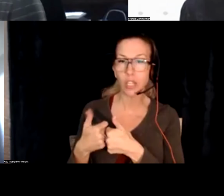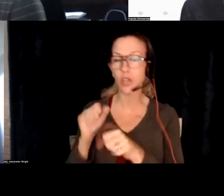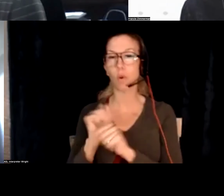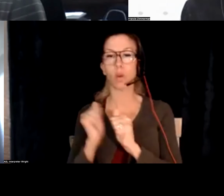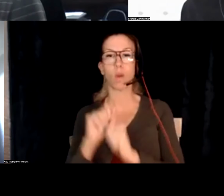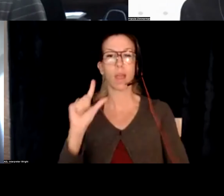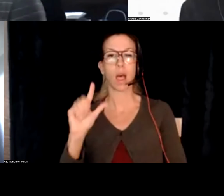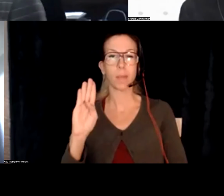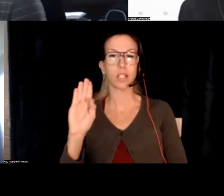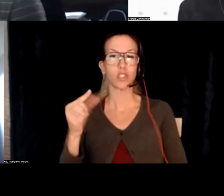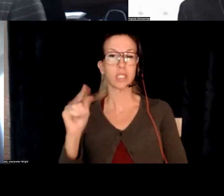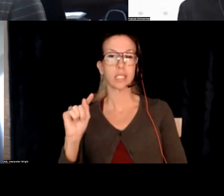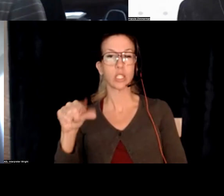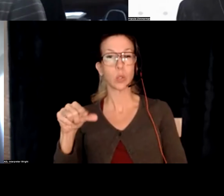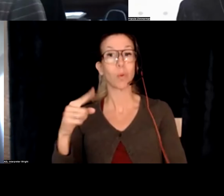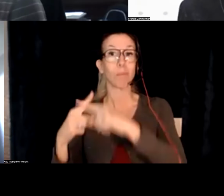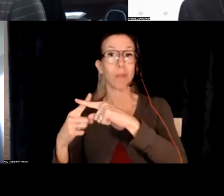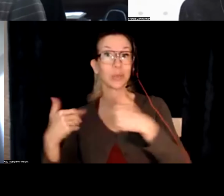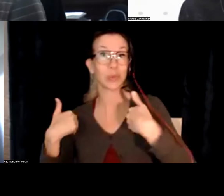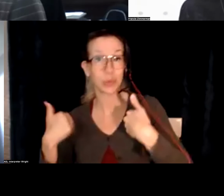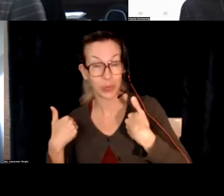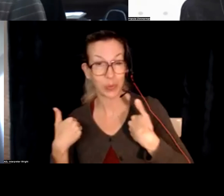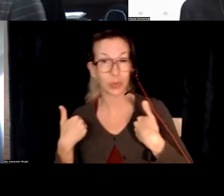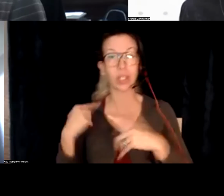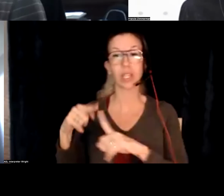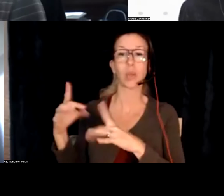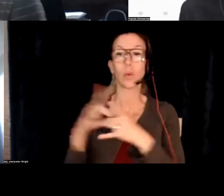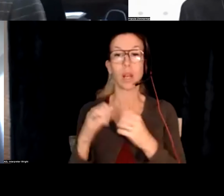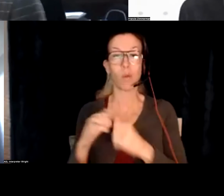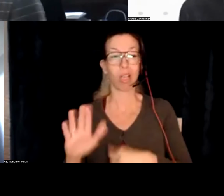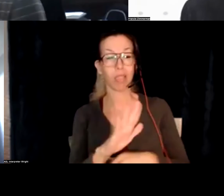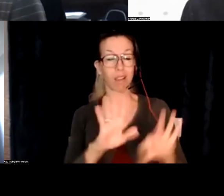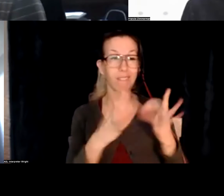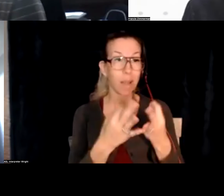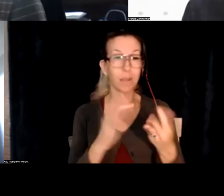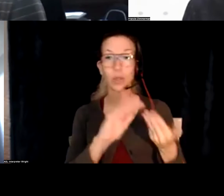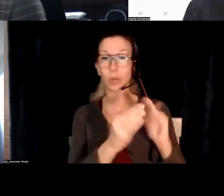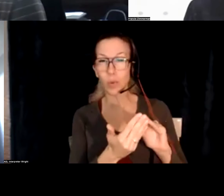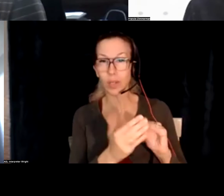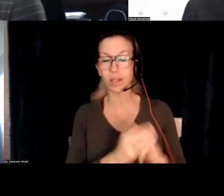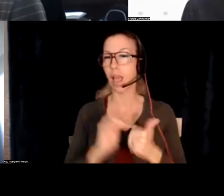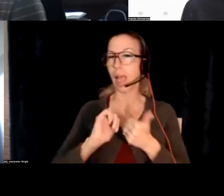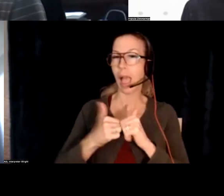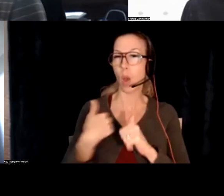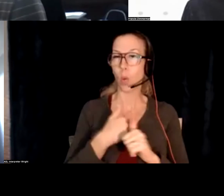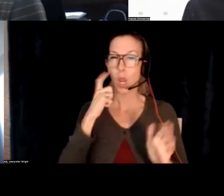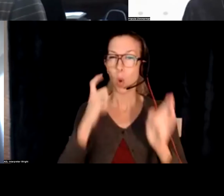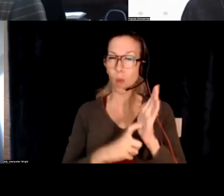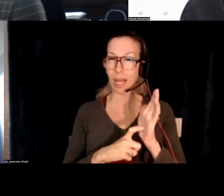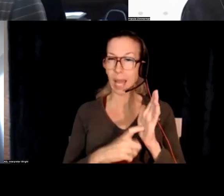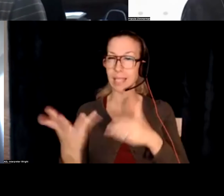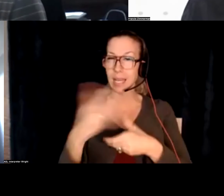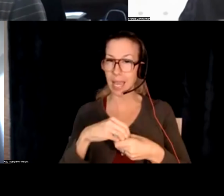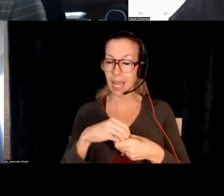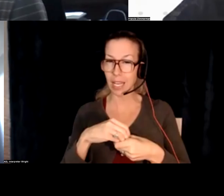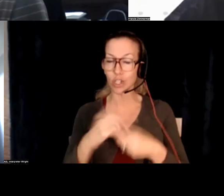LGBTQ plus youth in the context of their families and communities, and how can we recognize, engage, affirm, and love them.